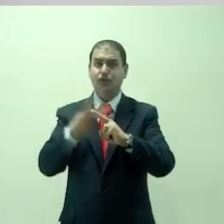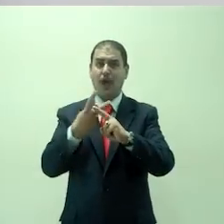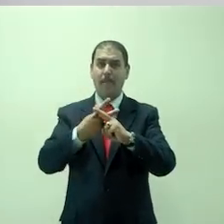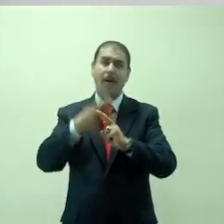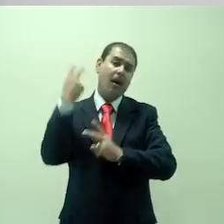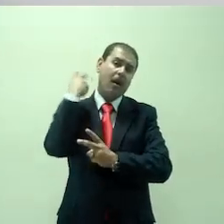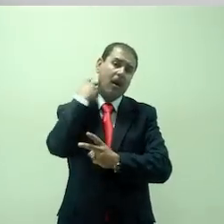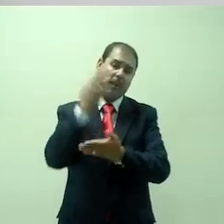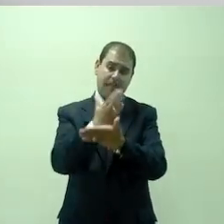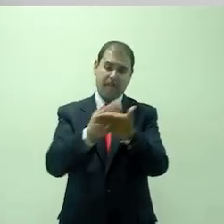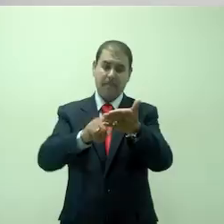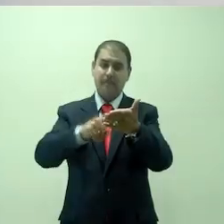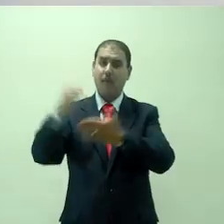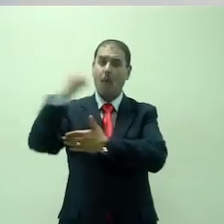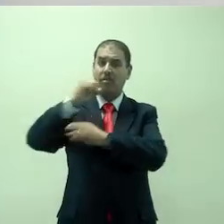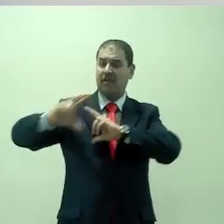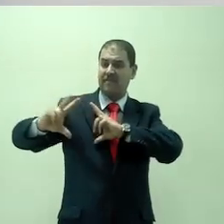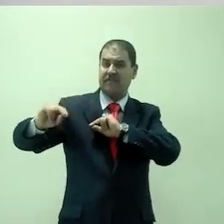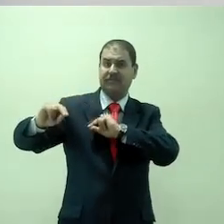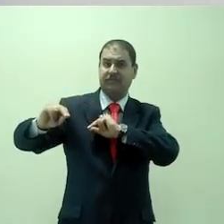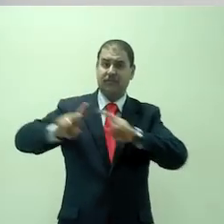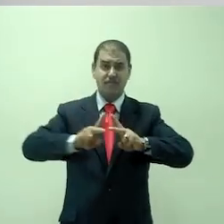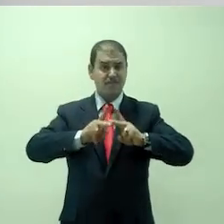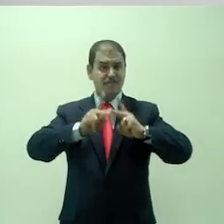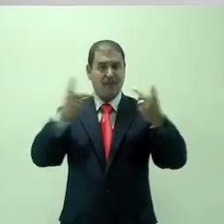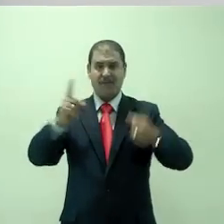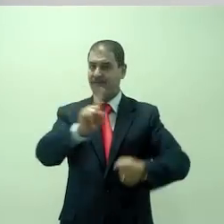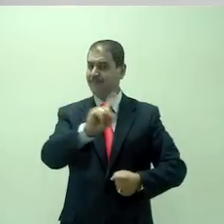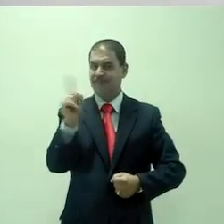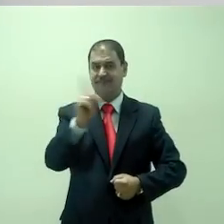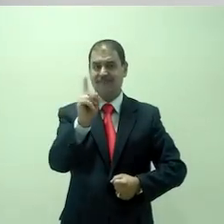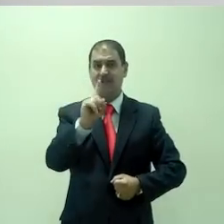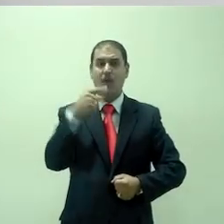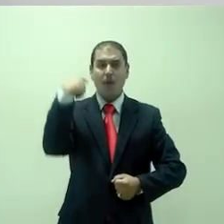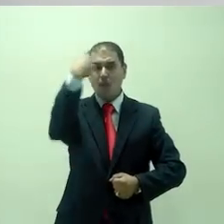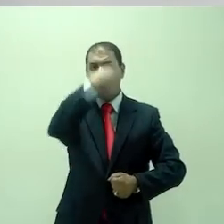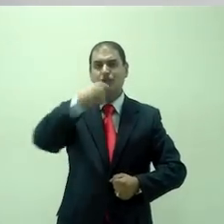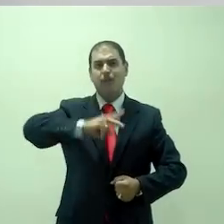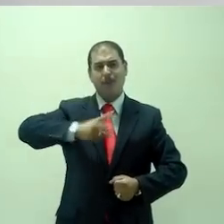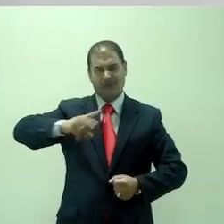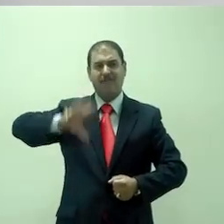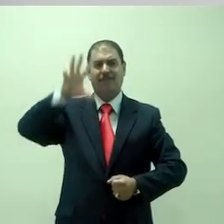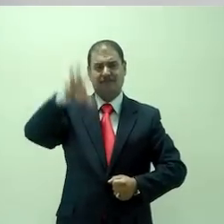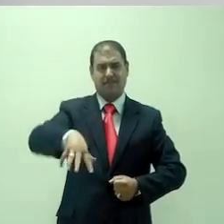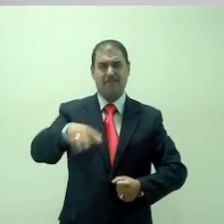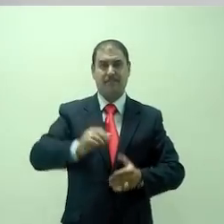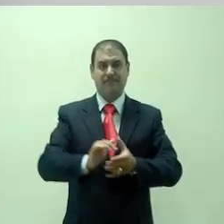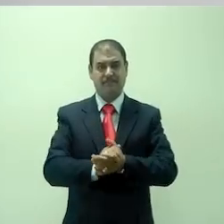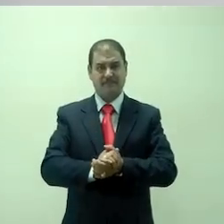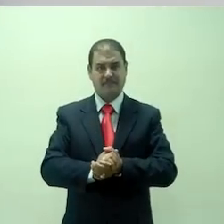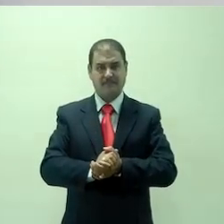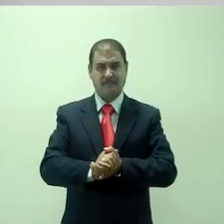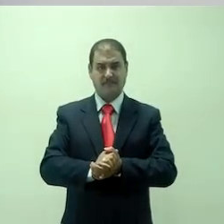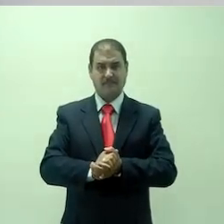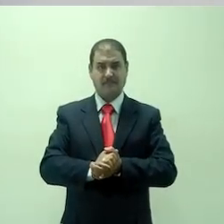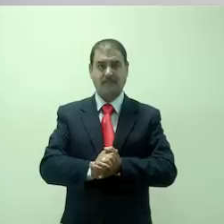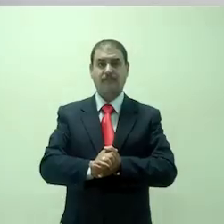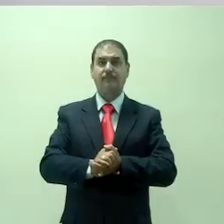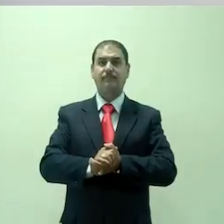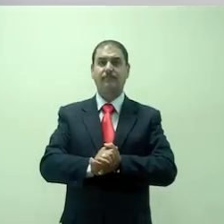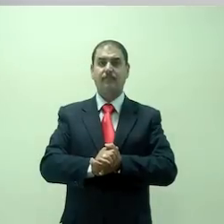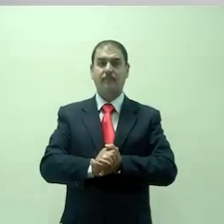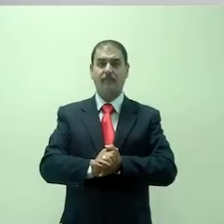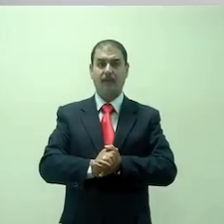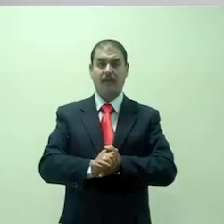of attitudinal barriers. In terms of environmental barriers, and it is connected to attitudinal barriers,